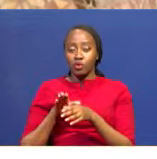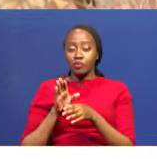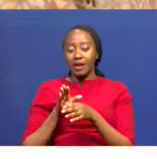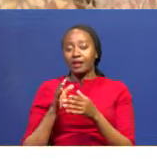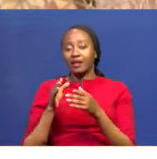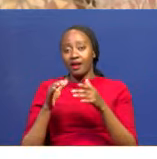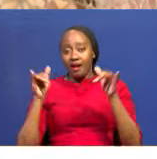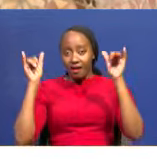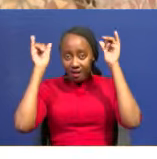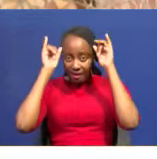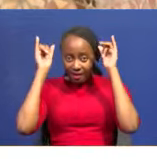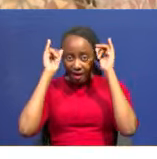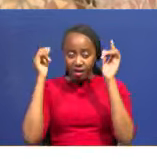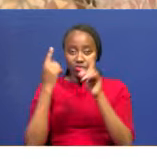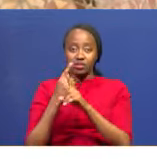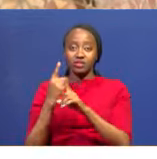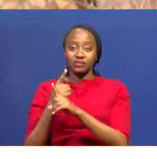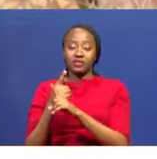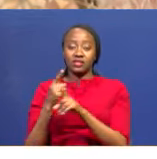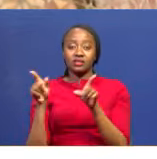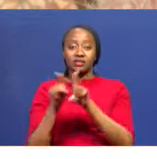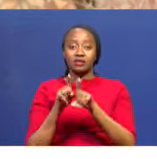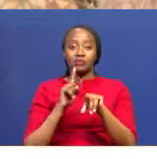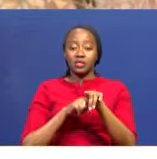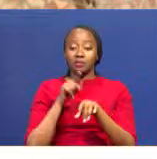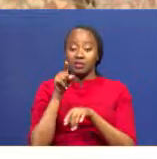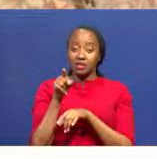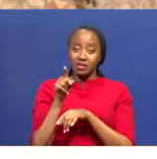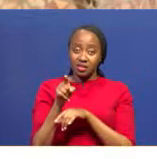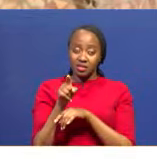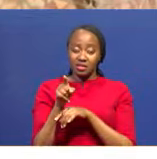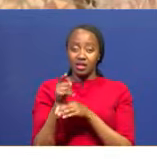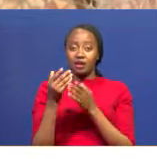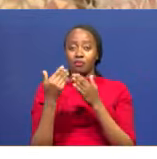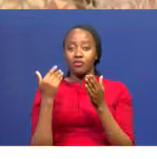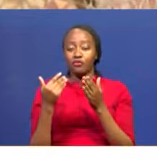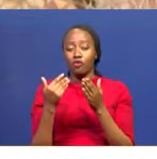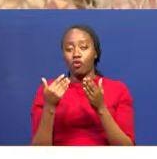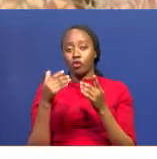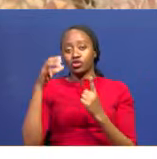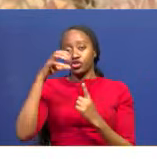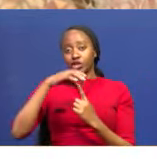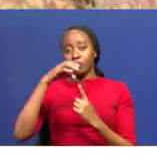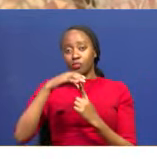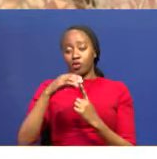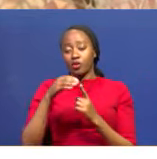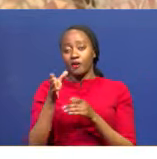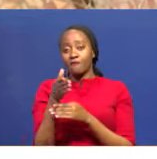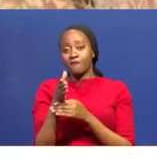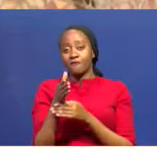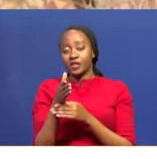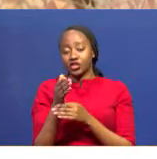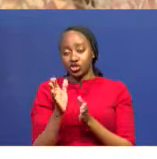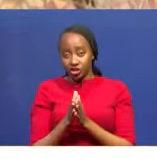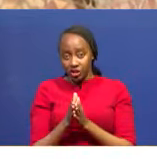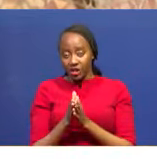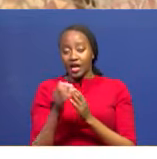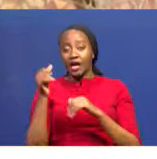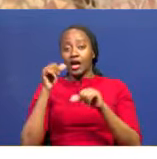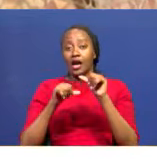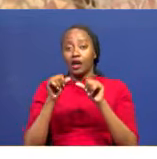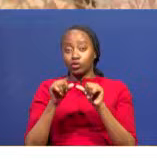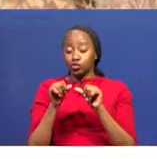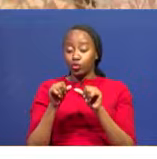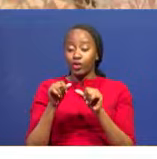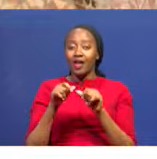breeds, and the Koyo Shelter Afrique Women Group. He championed fish farming after the 2000 elections, establishing local